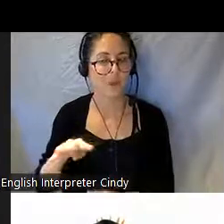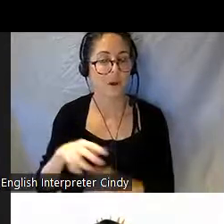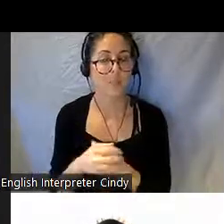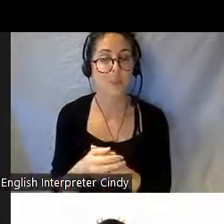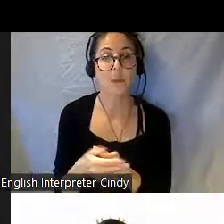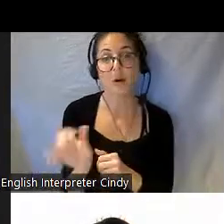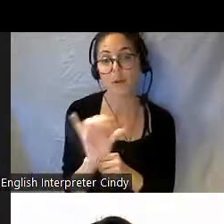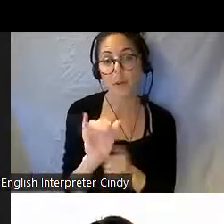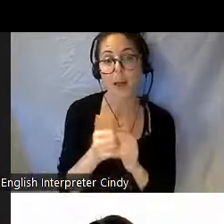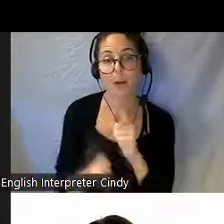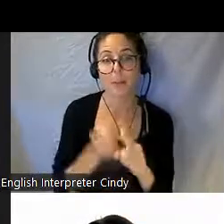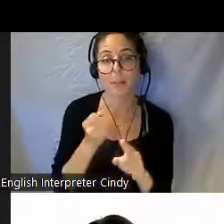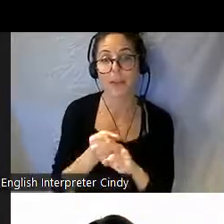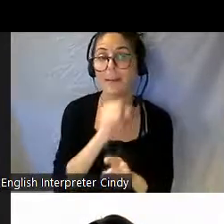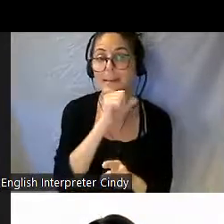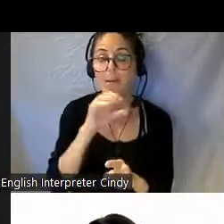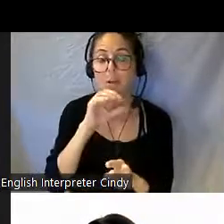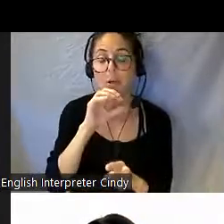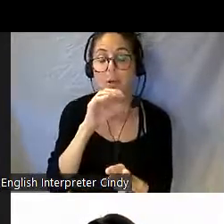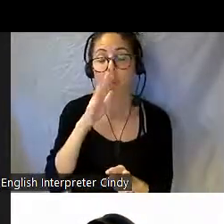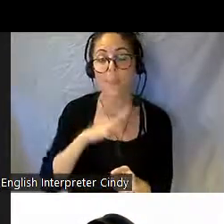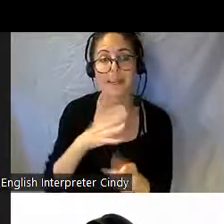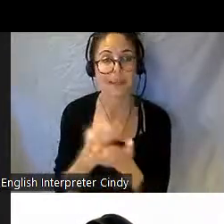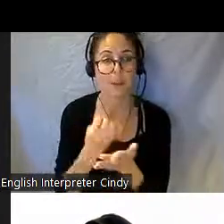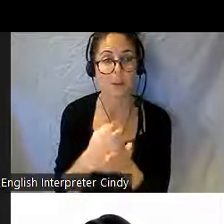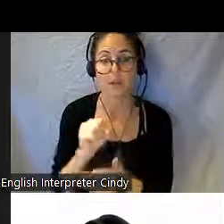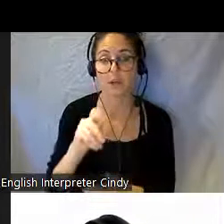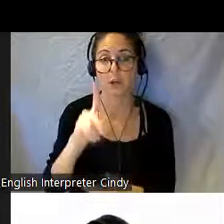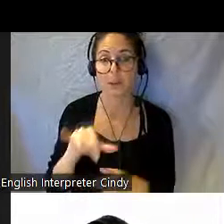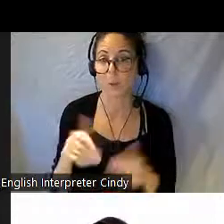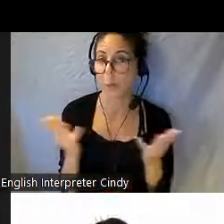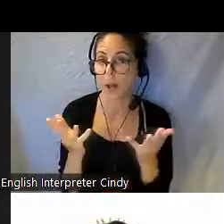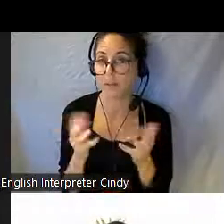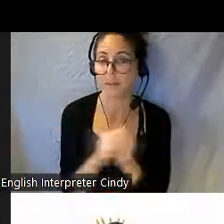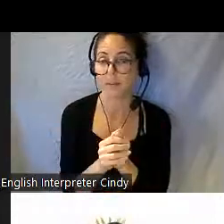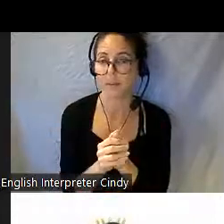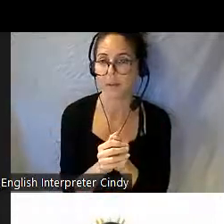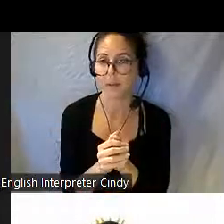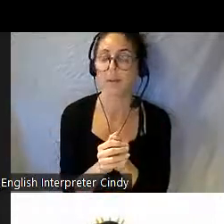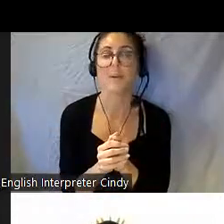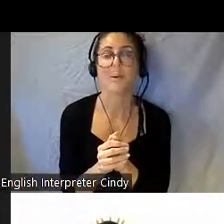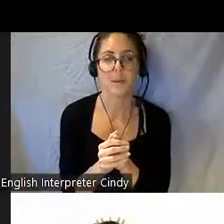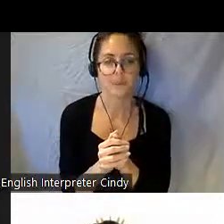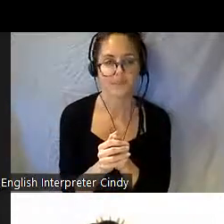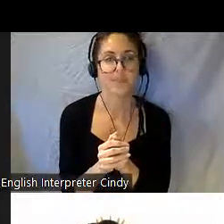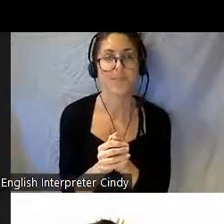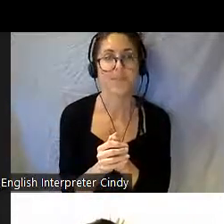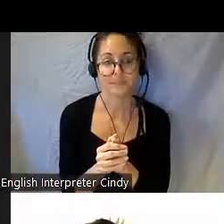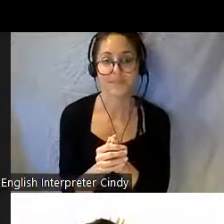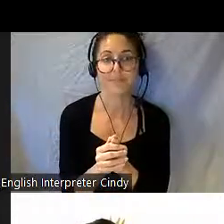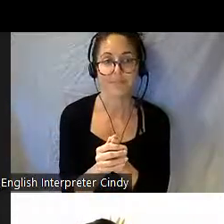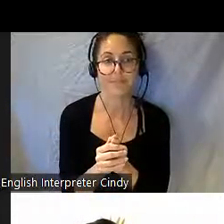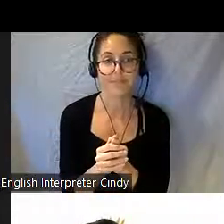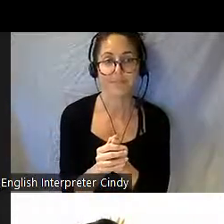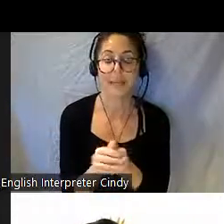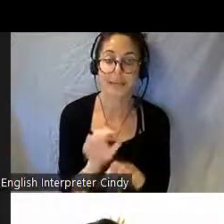can have an impact on senior women's economic security is through the compounded impacts of economic abuse or financial